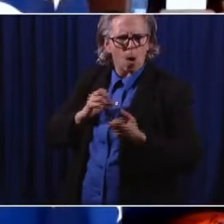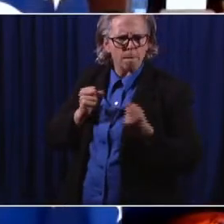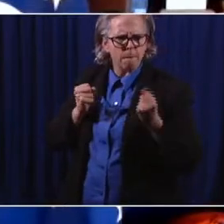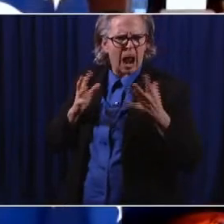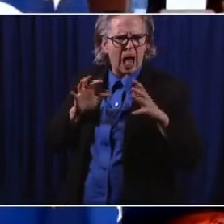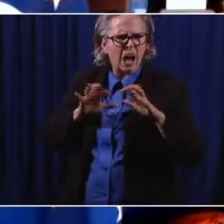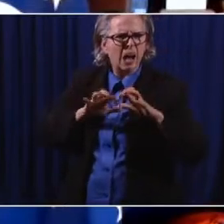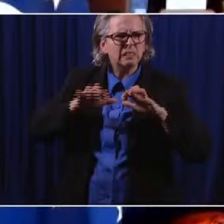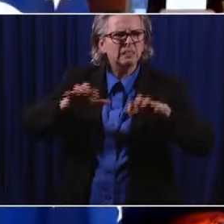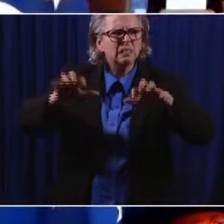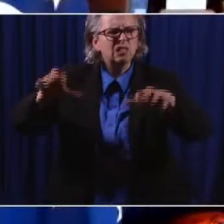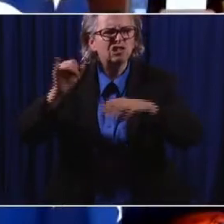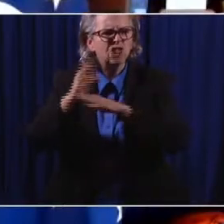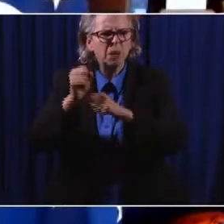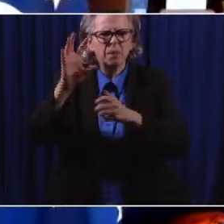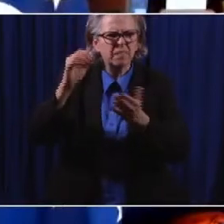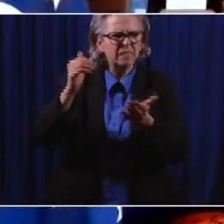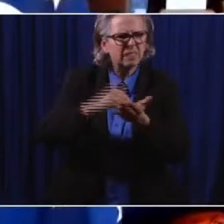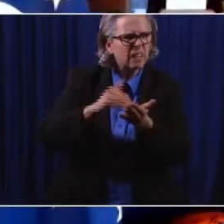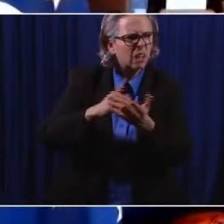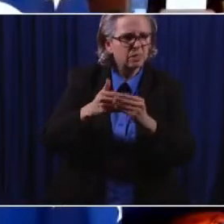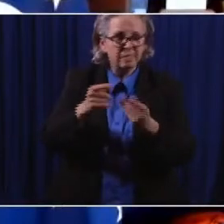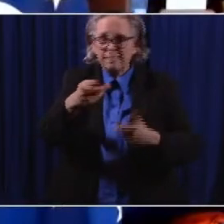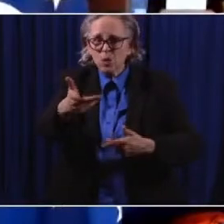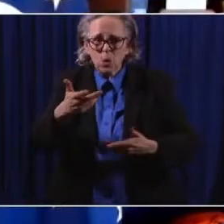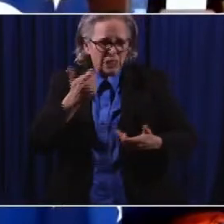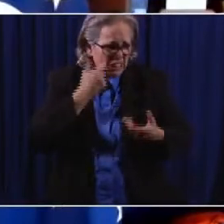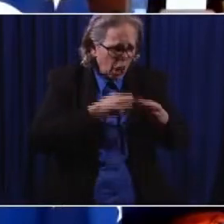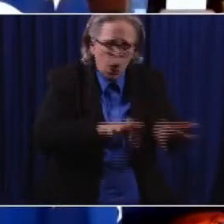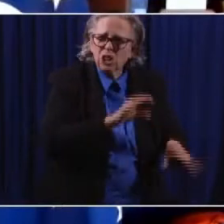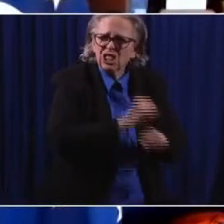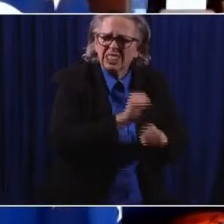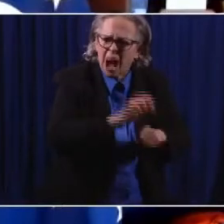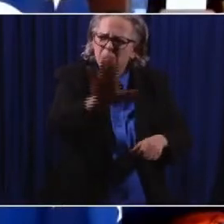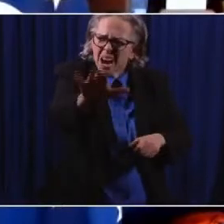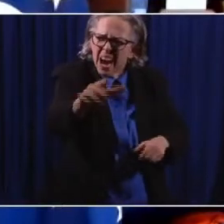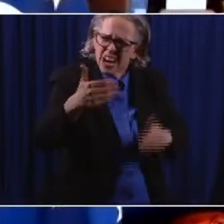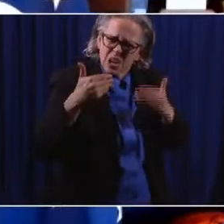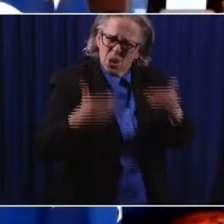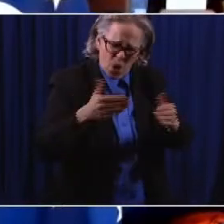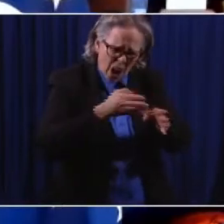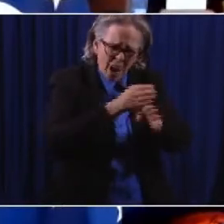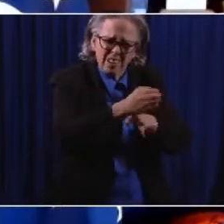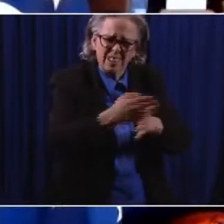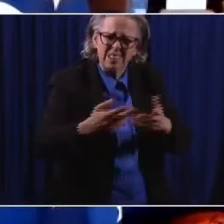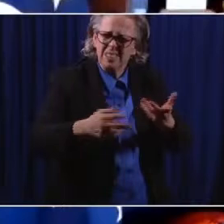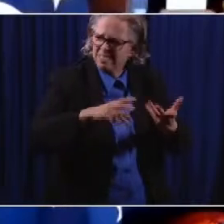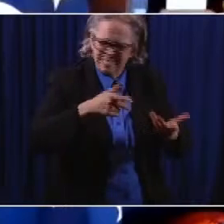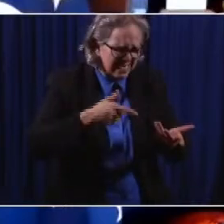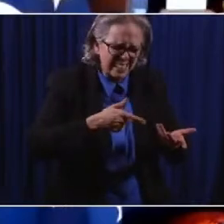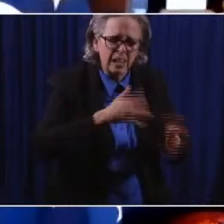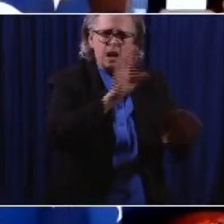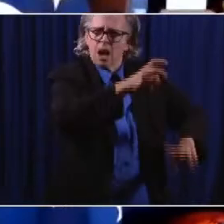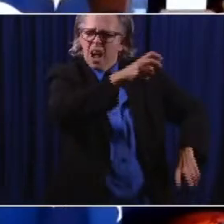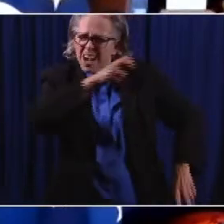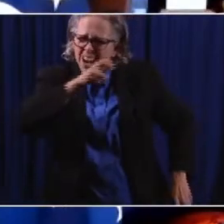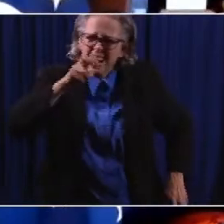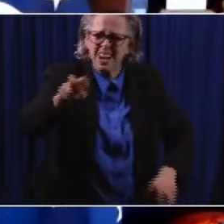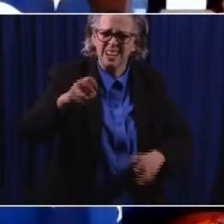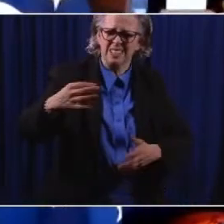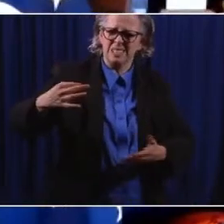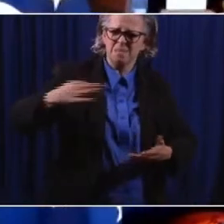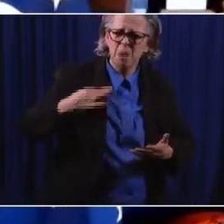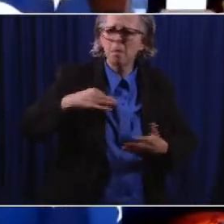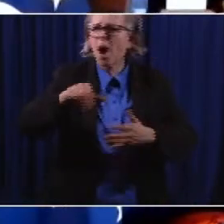You may have lost your job in one industry that's been devastated by the coronavirus pandemic, but there are a lot of others